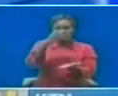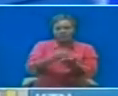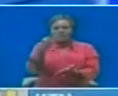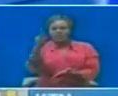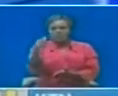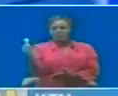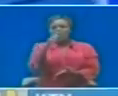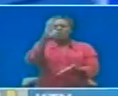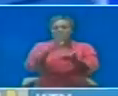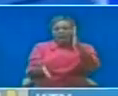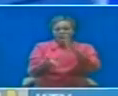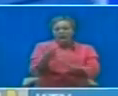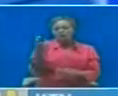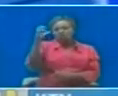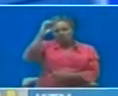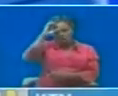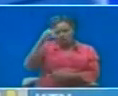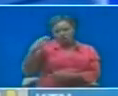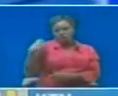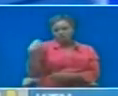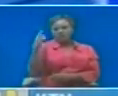houses without their consent.